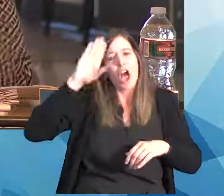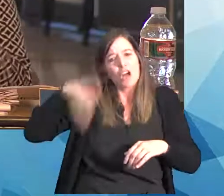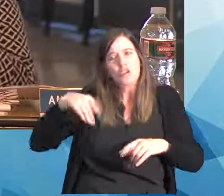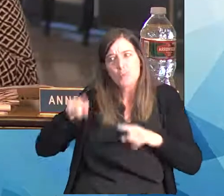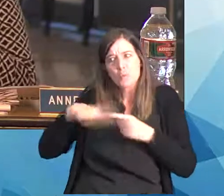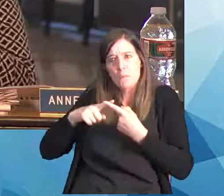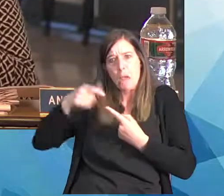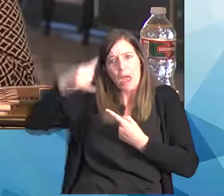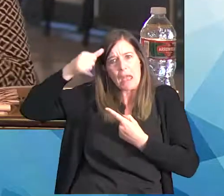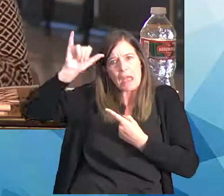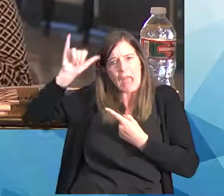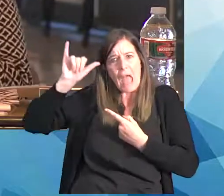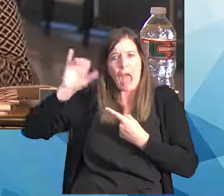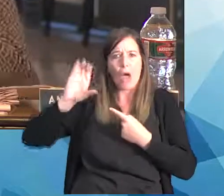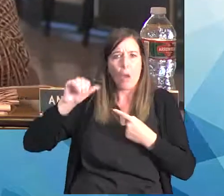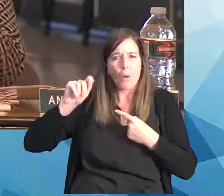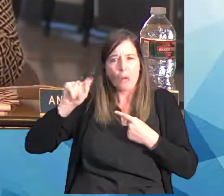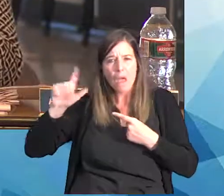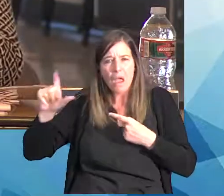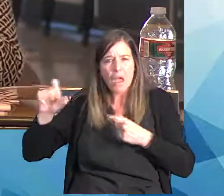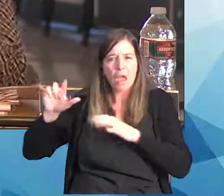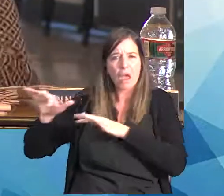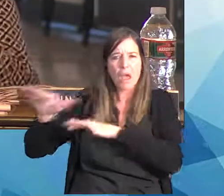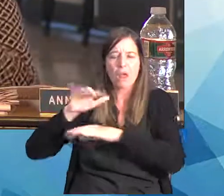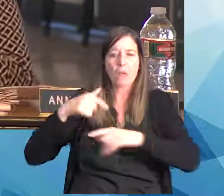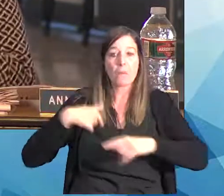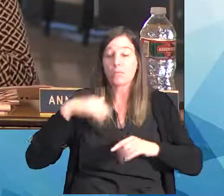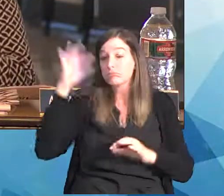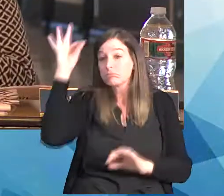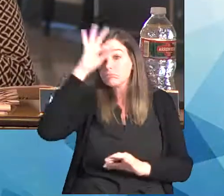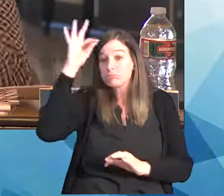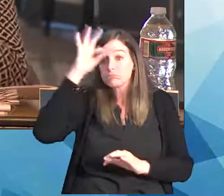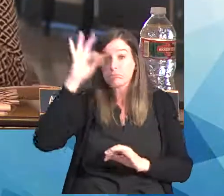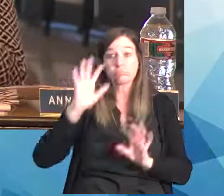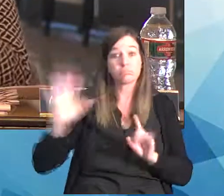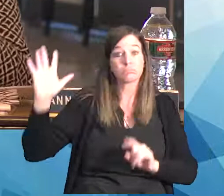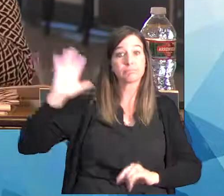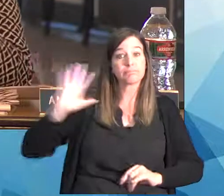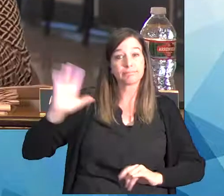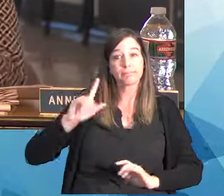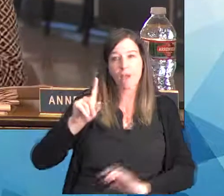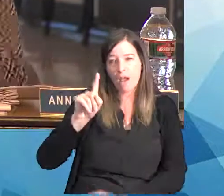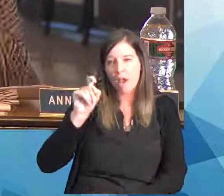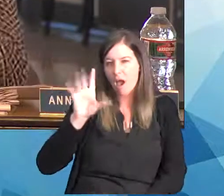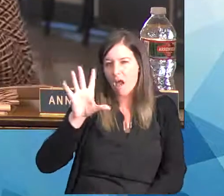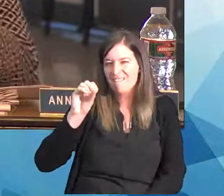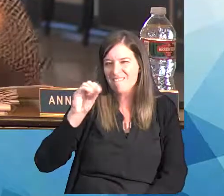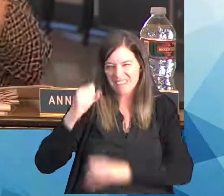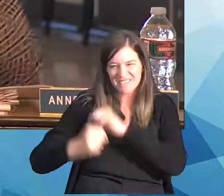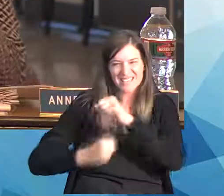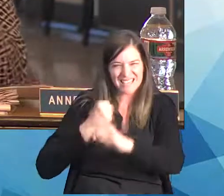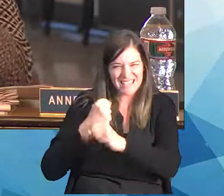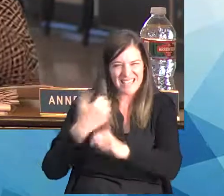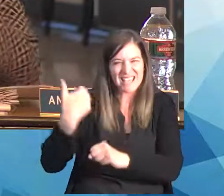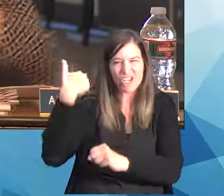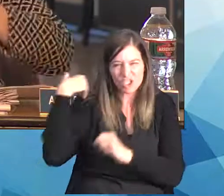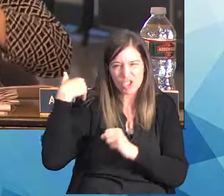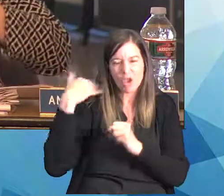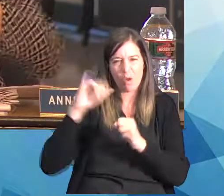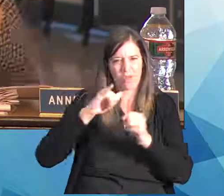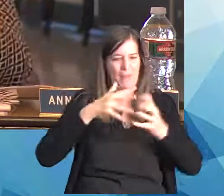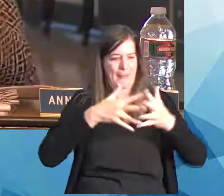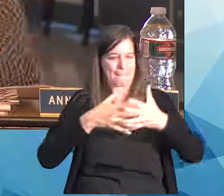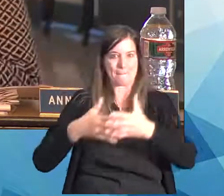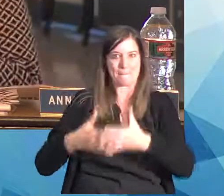the American buffalo 150 years ago, that they have very particular behaviors